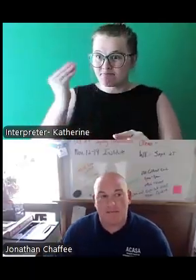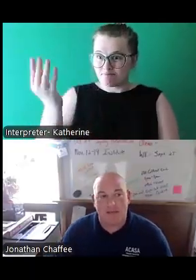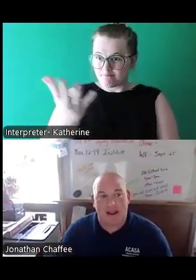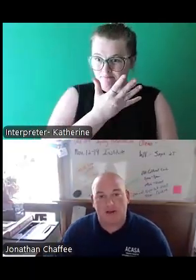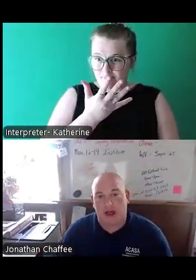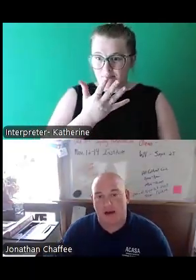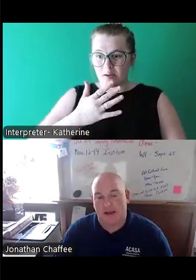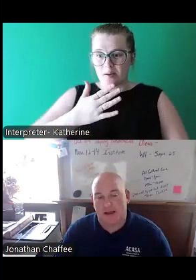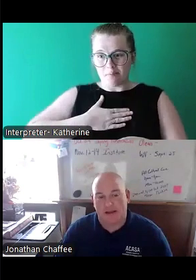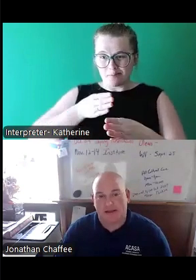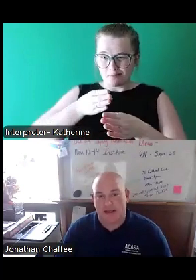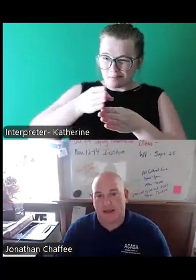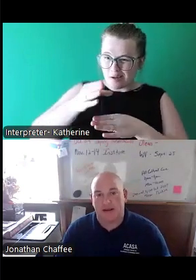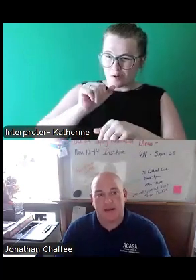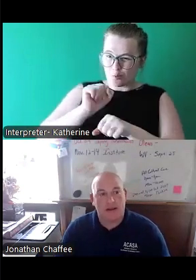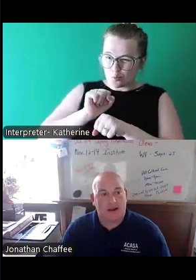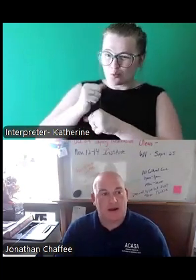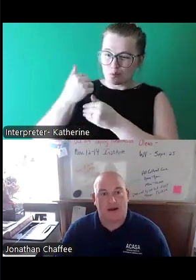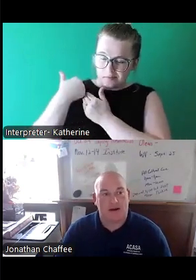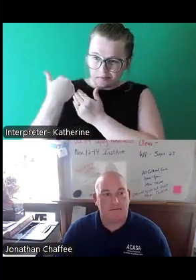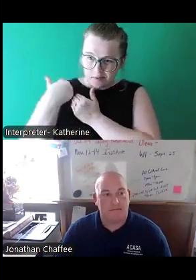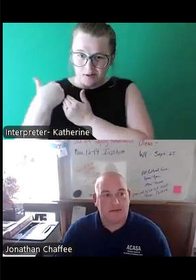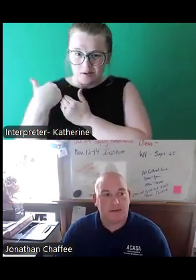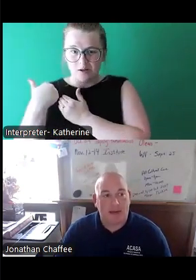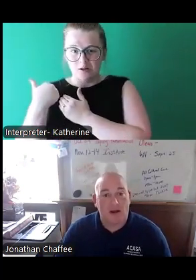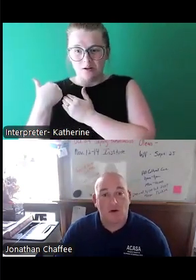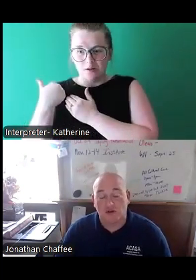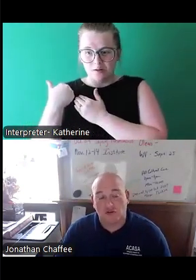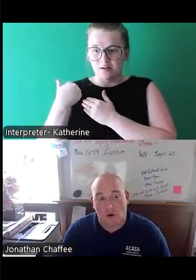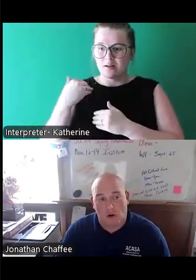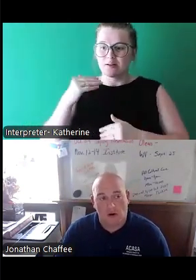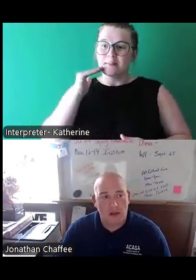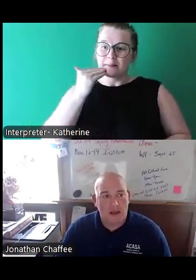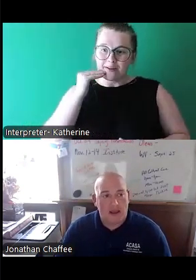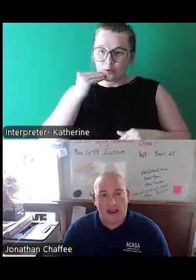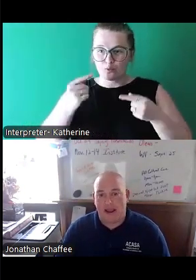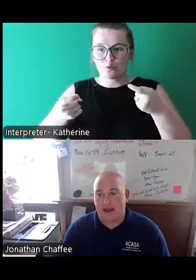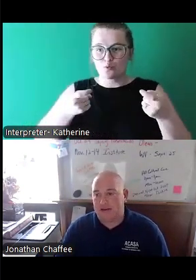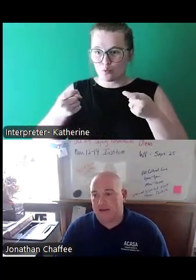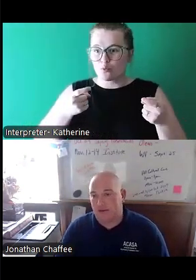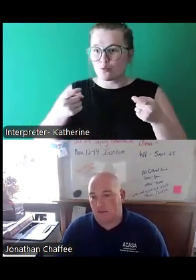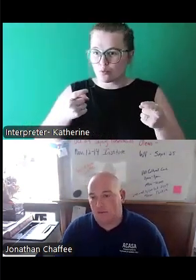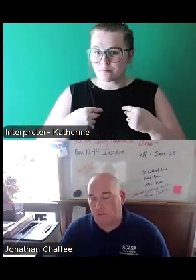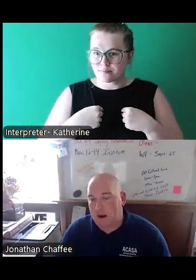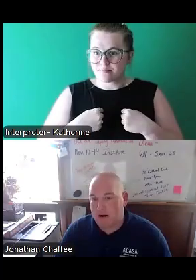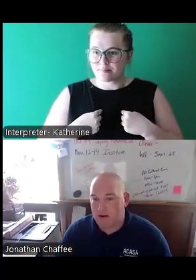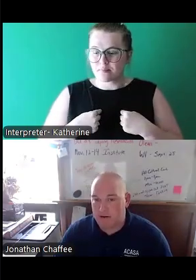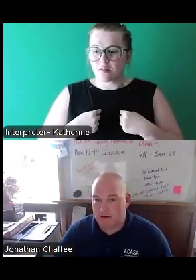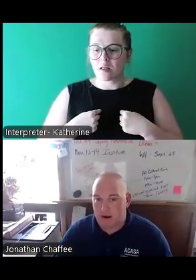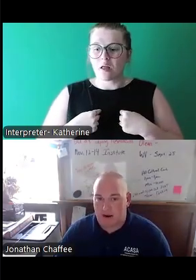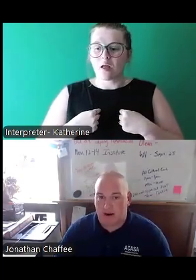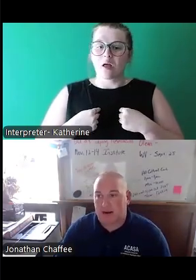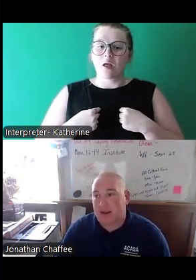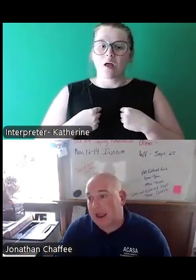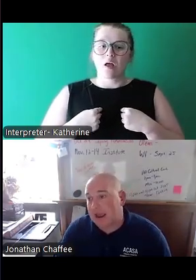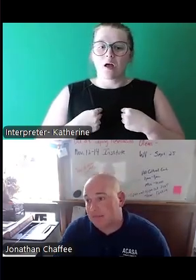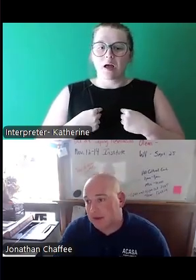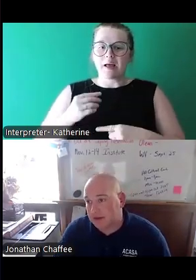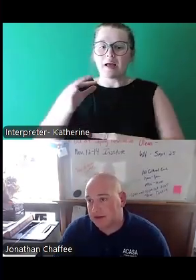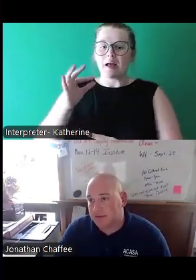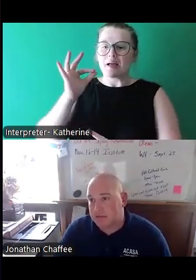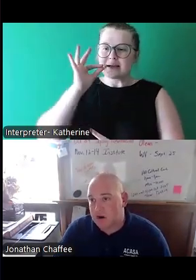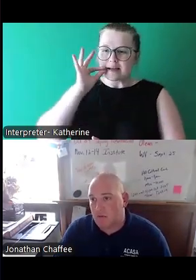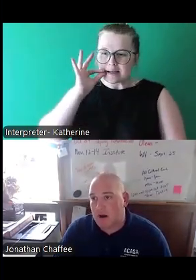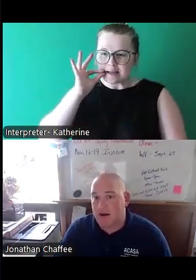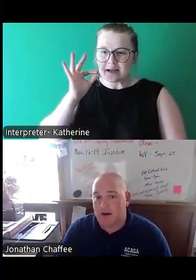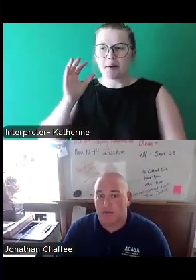So my main job is in tobacco control, and where